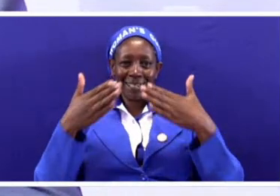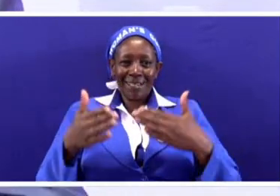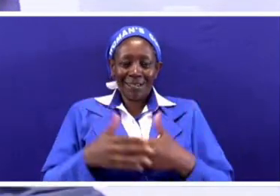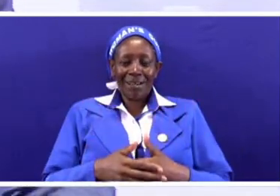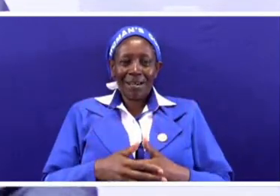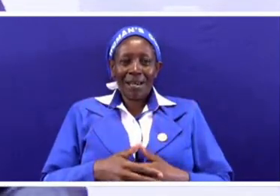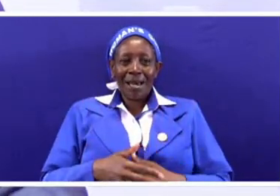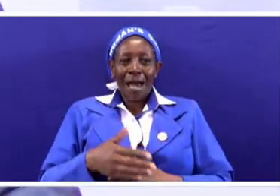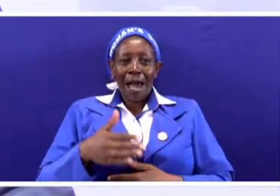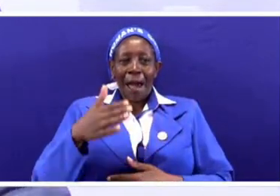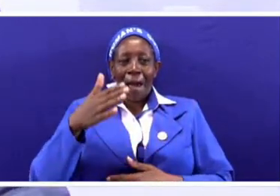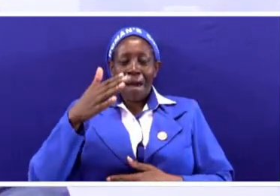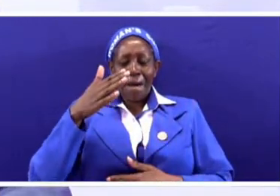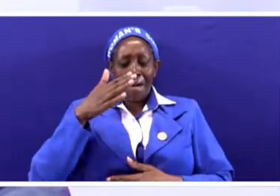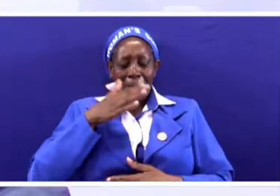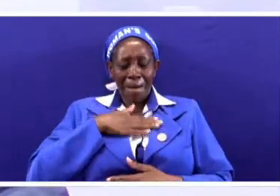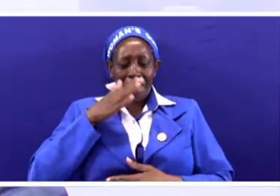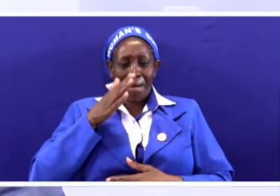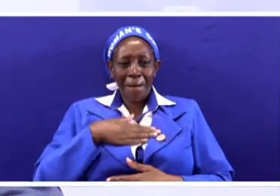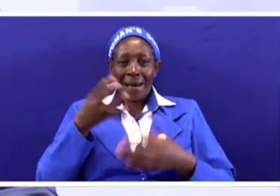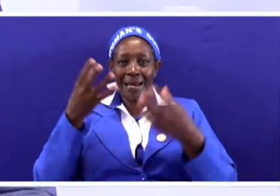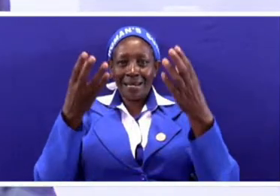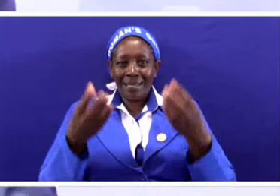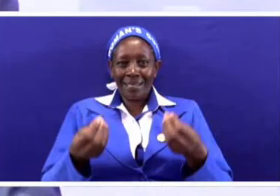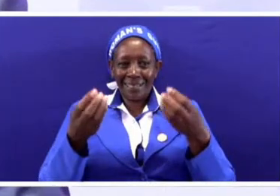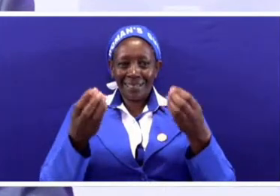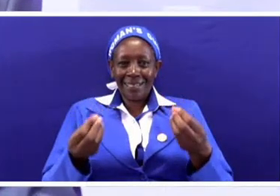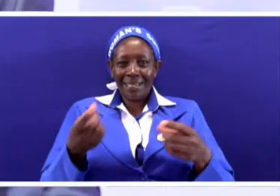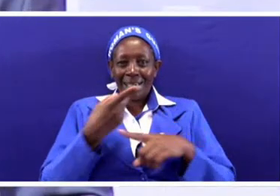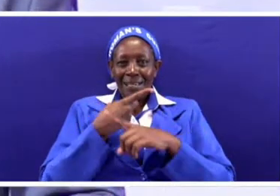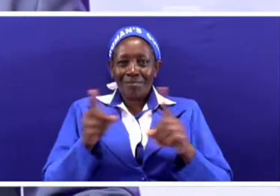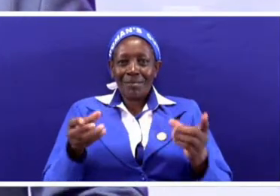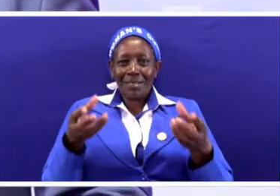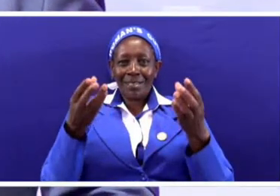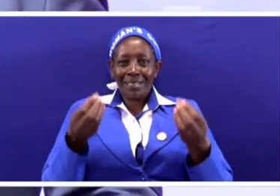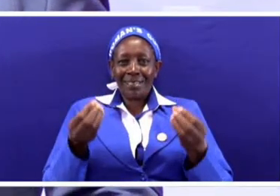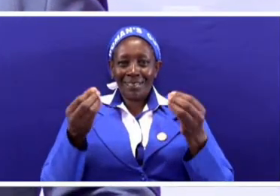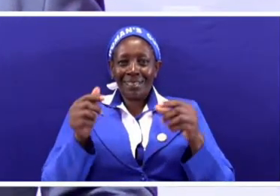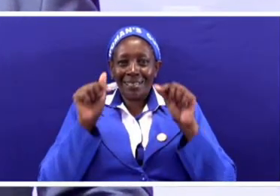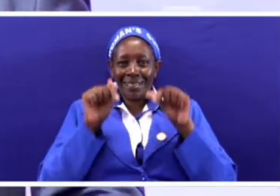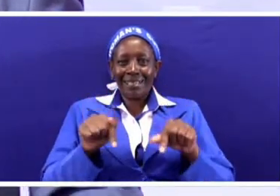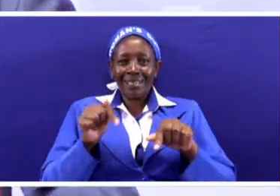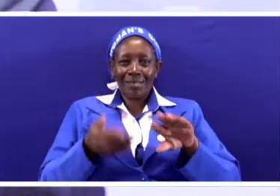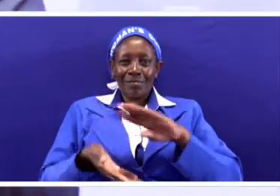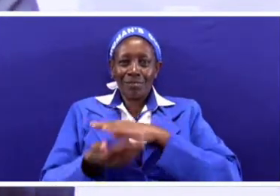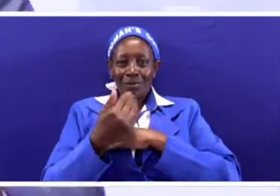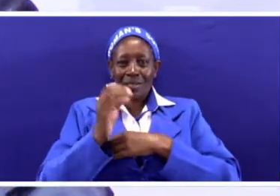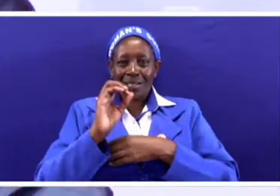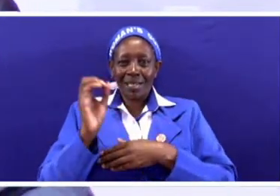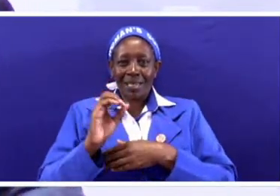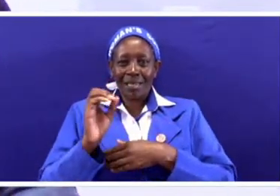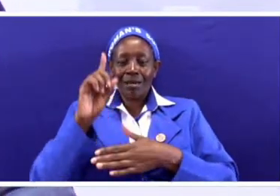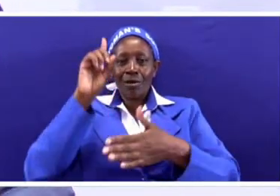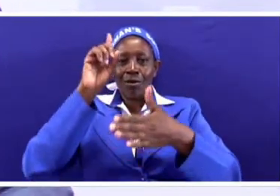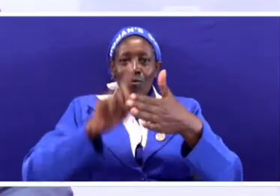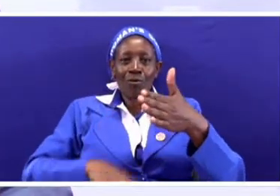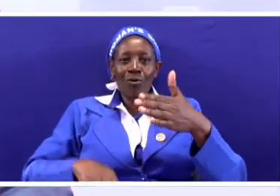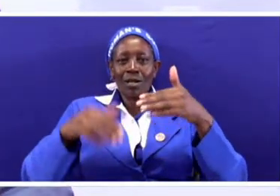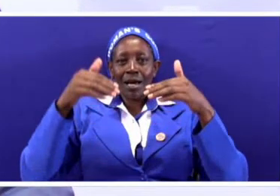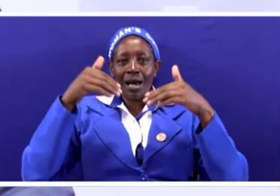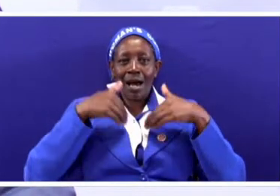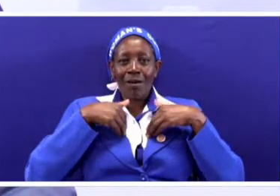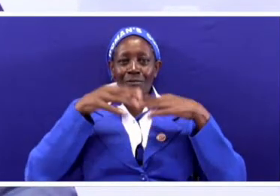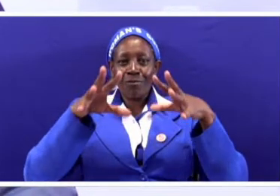task. But it's not so simple this morning, because what we have gotten from